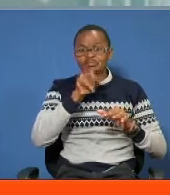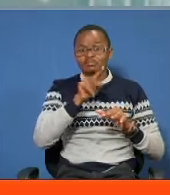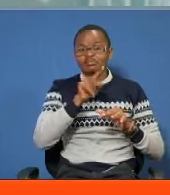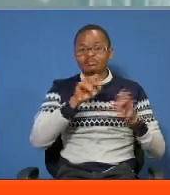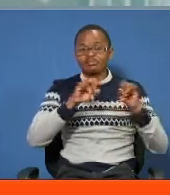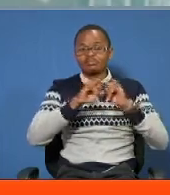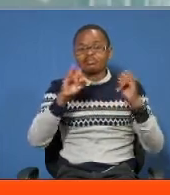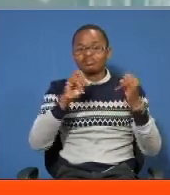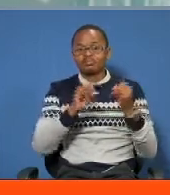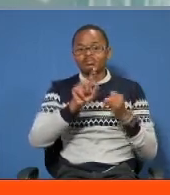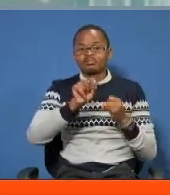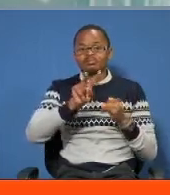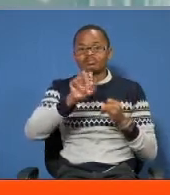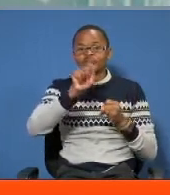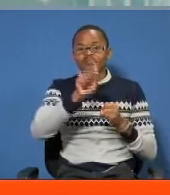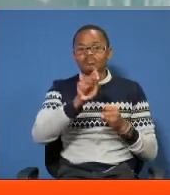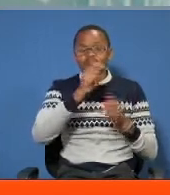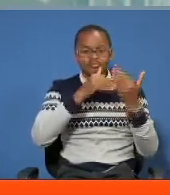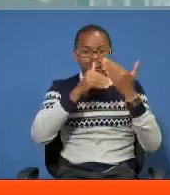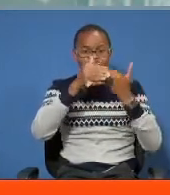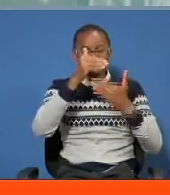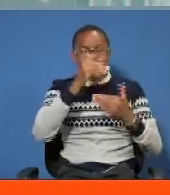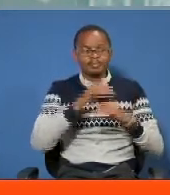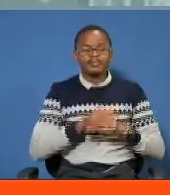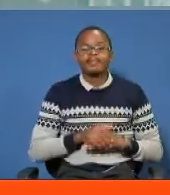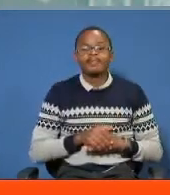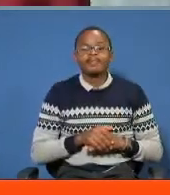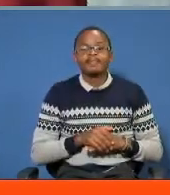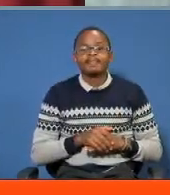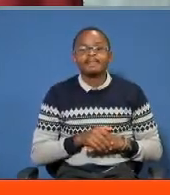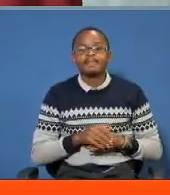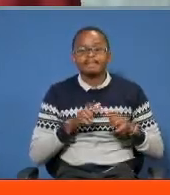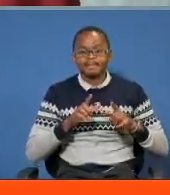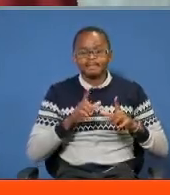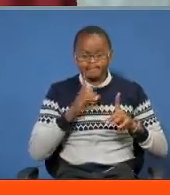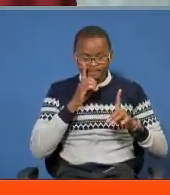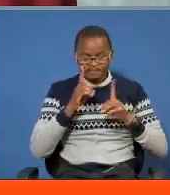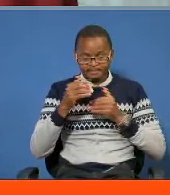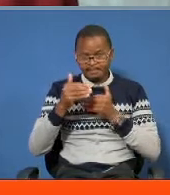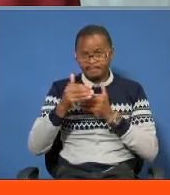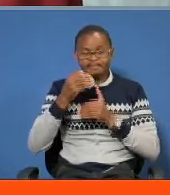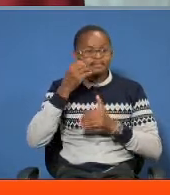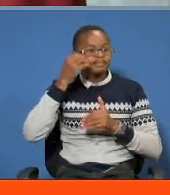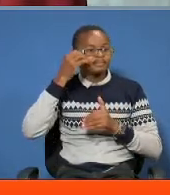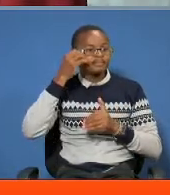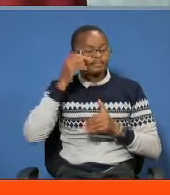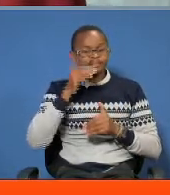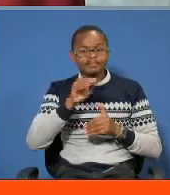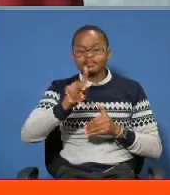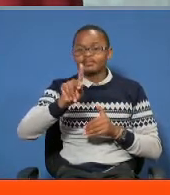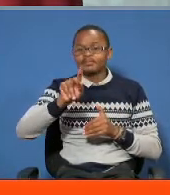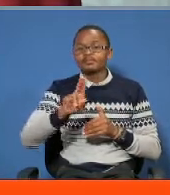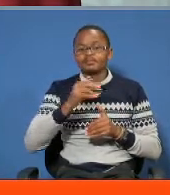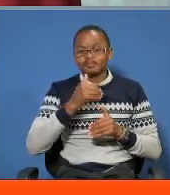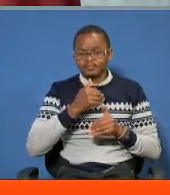is academic institutions, TVETs, universities, and so on and so forth. All right. Now let's bring the discussion closer home. Here in Kenyatta University, we had